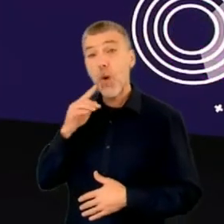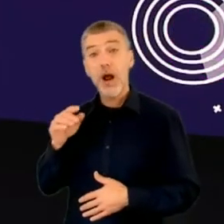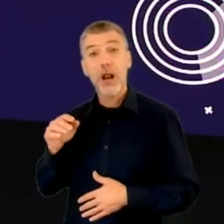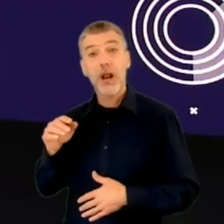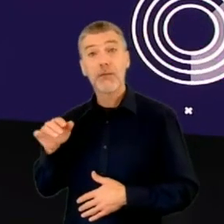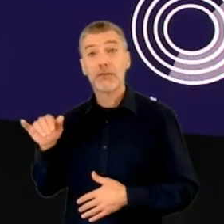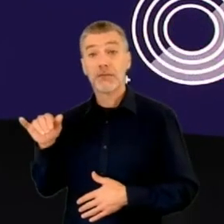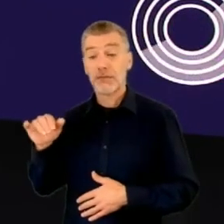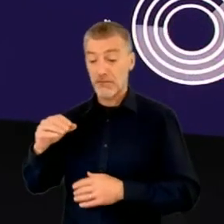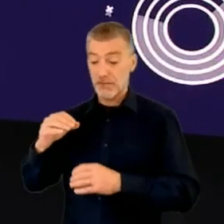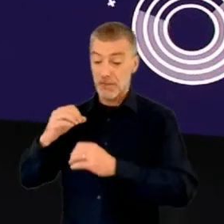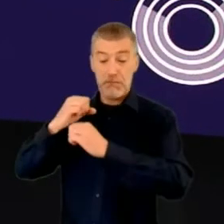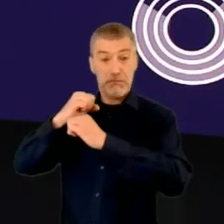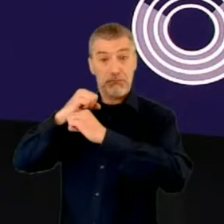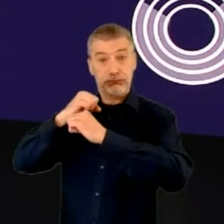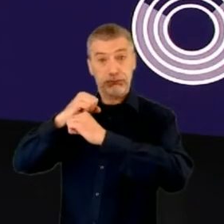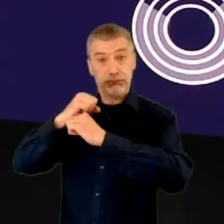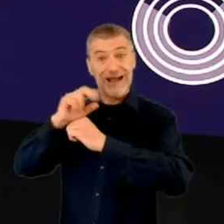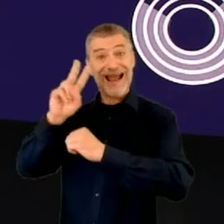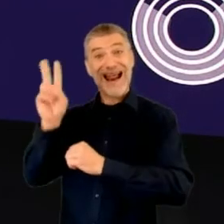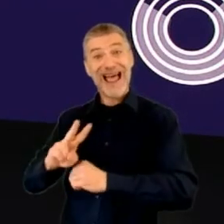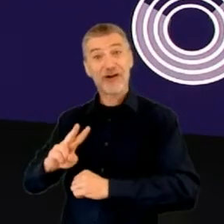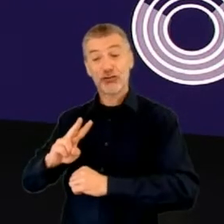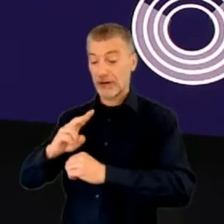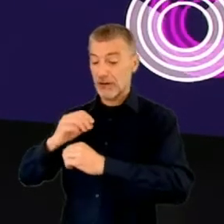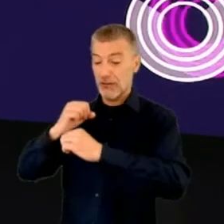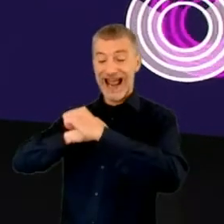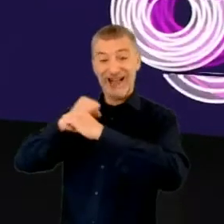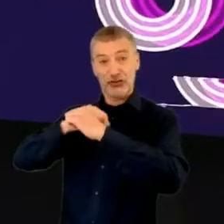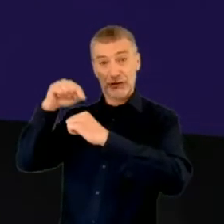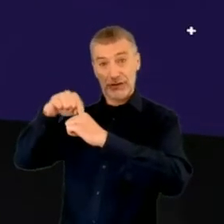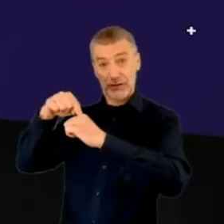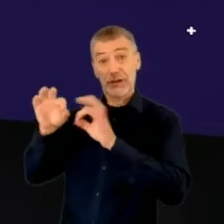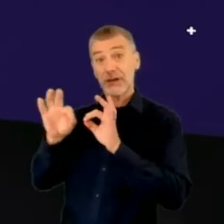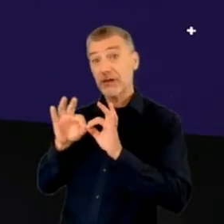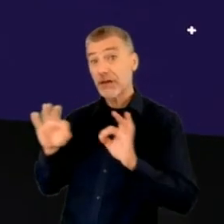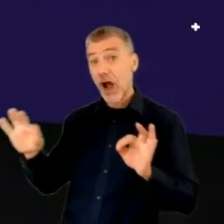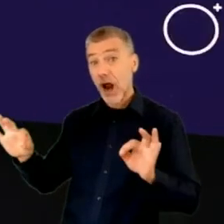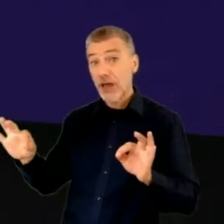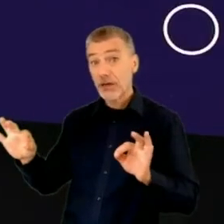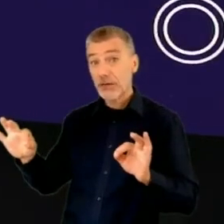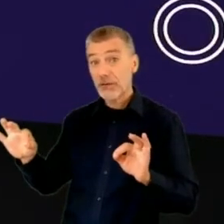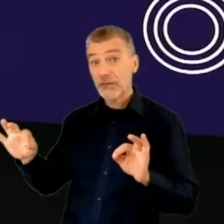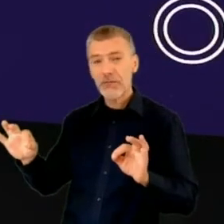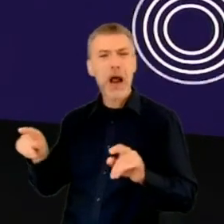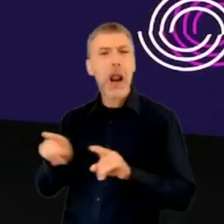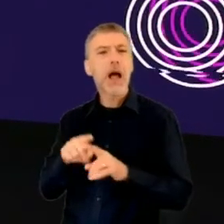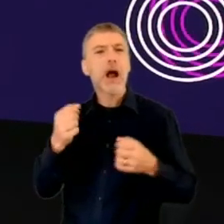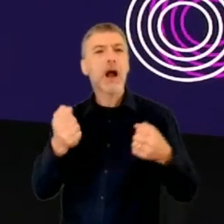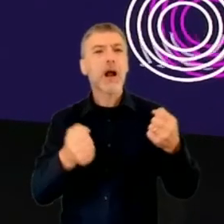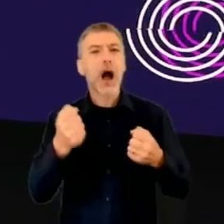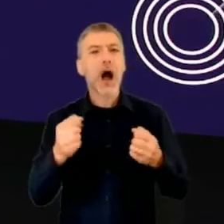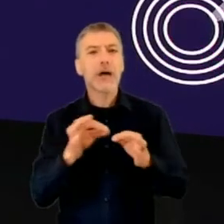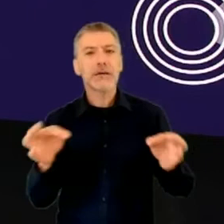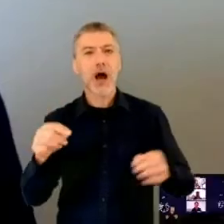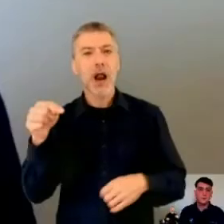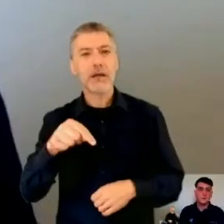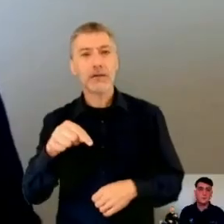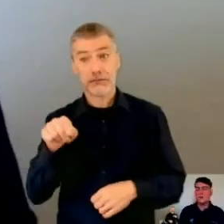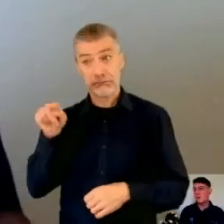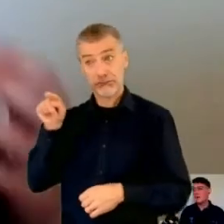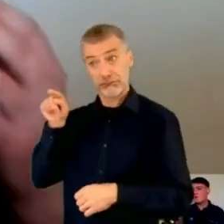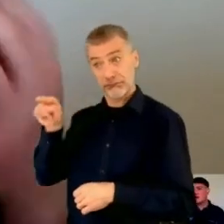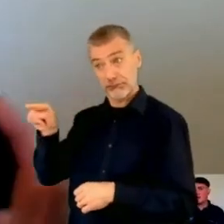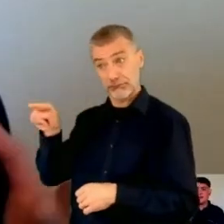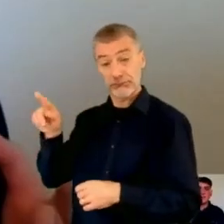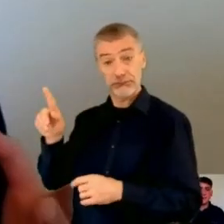silent like electric cars? I know, Matt, you touched upon this a little bit, but maybe, Byron, you can expand on it as well for us.